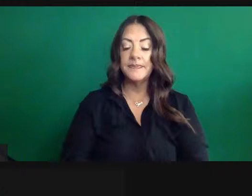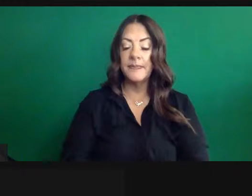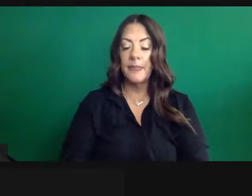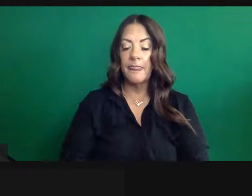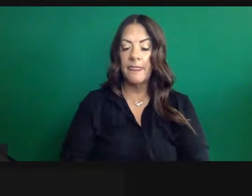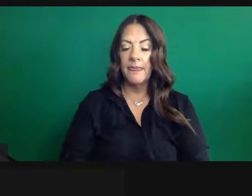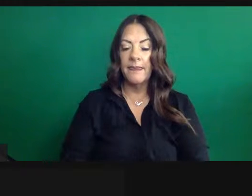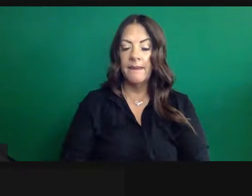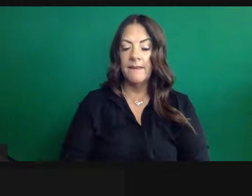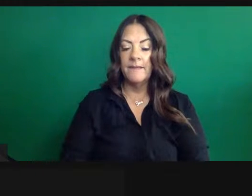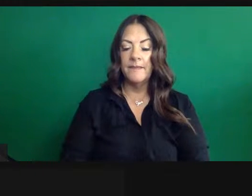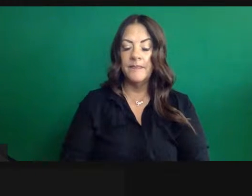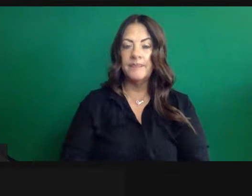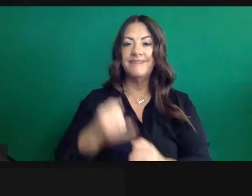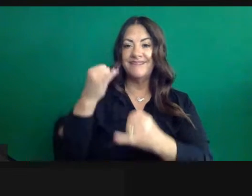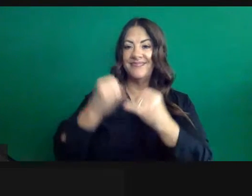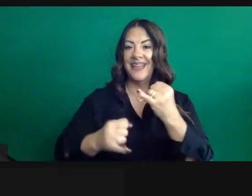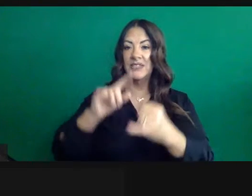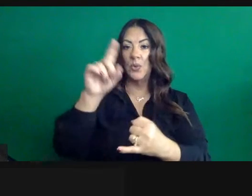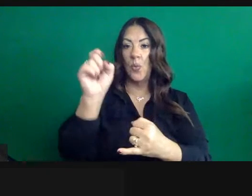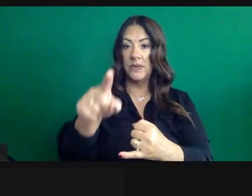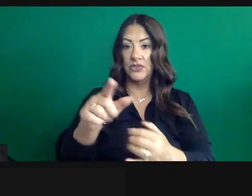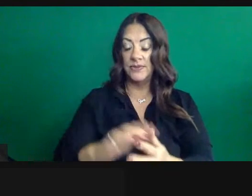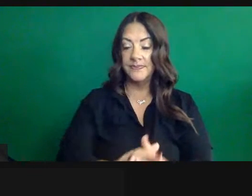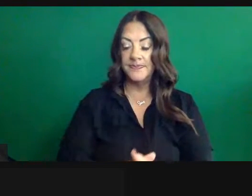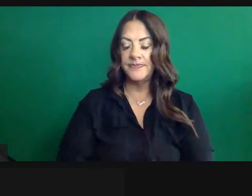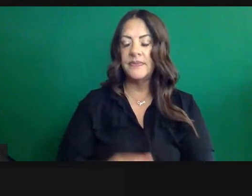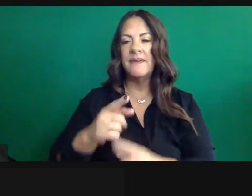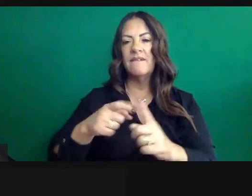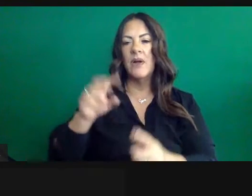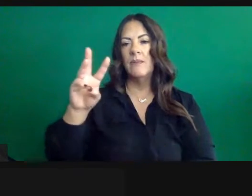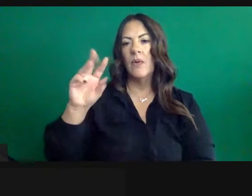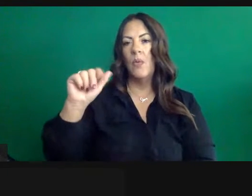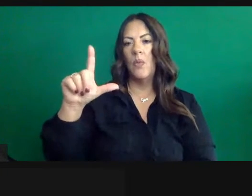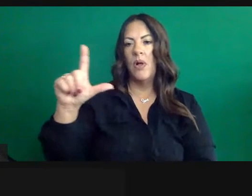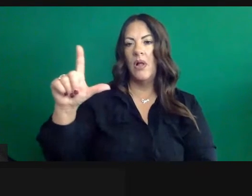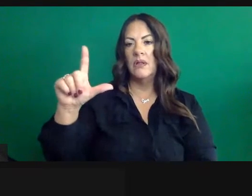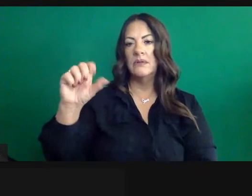Final question, Christine Myduke, Wall Street Journal.